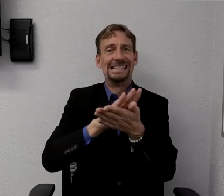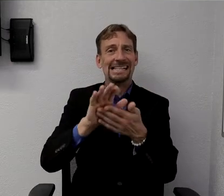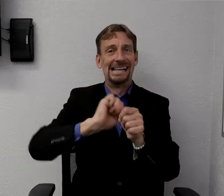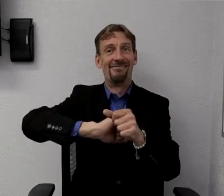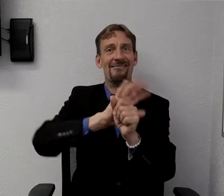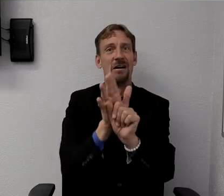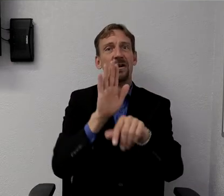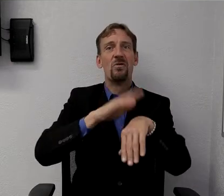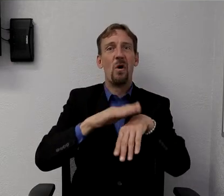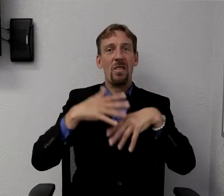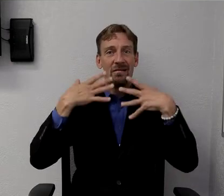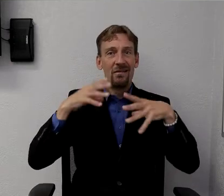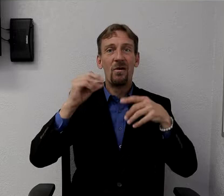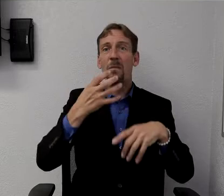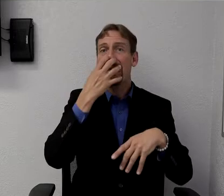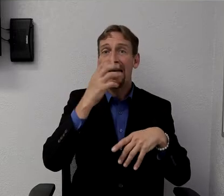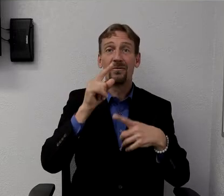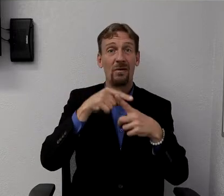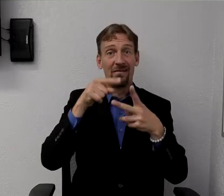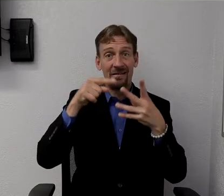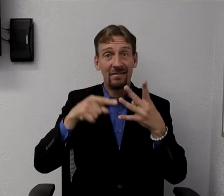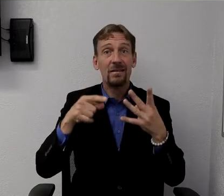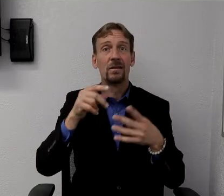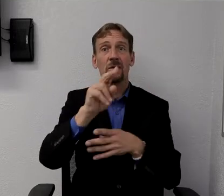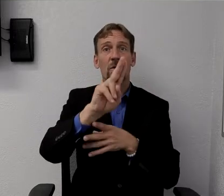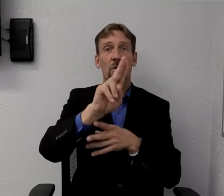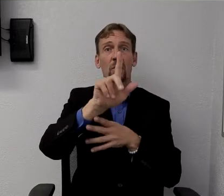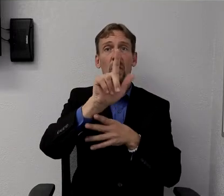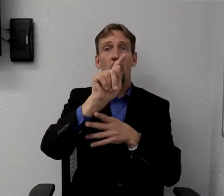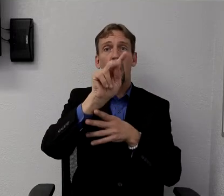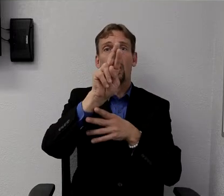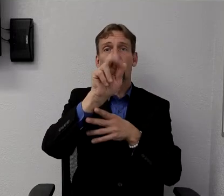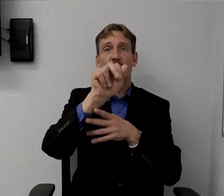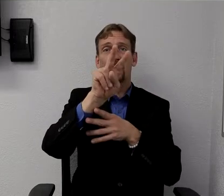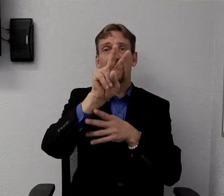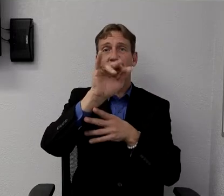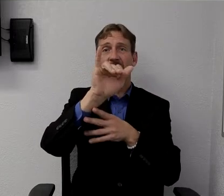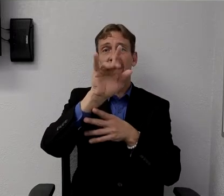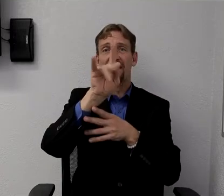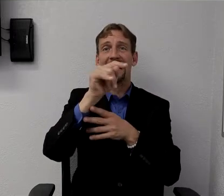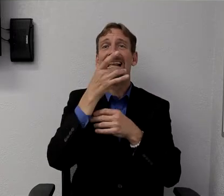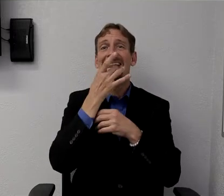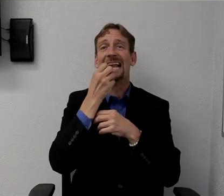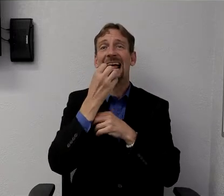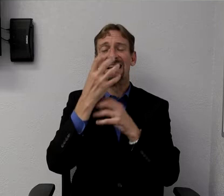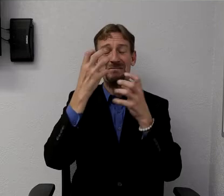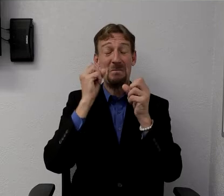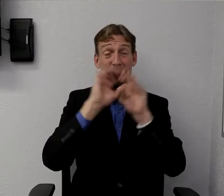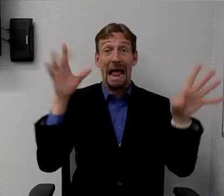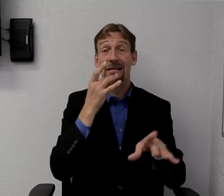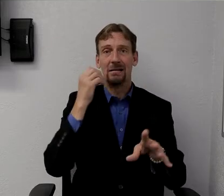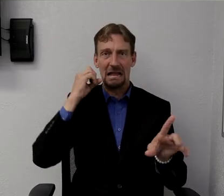them is ultraviolet light, that there's a belief, and some hospitals are doing this,